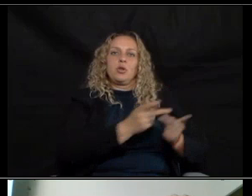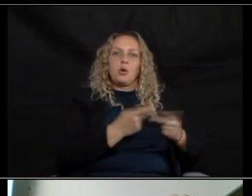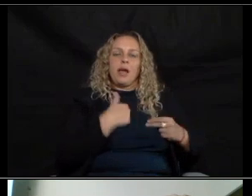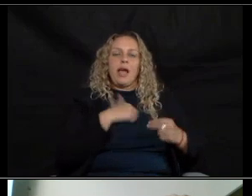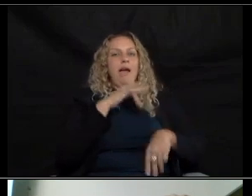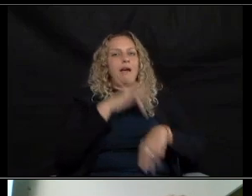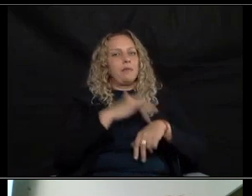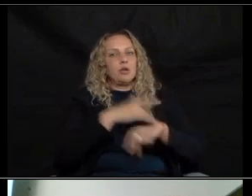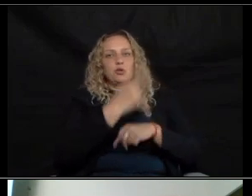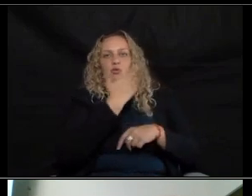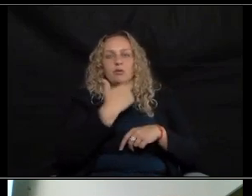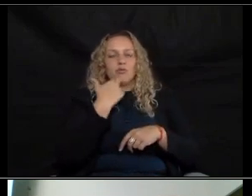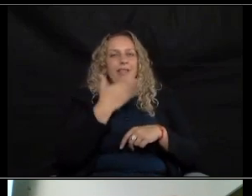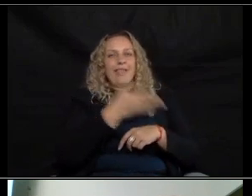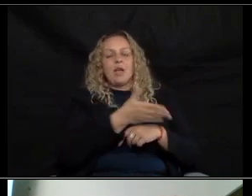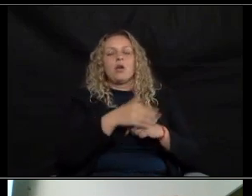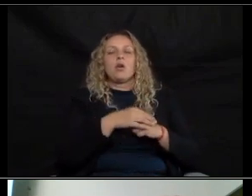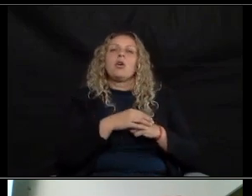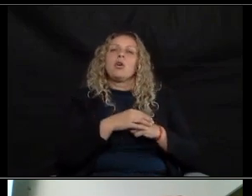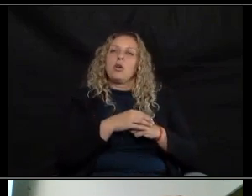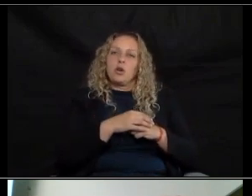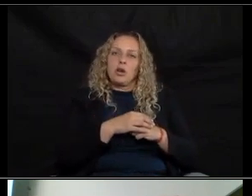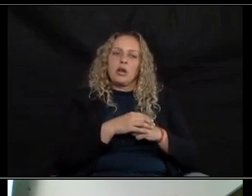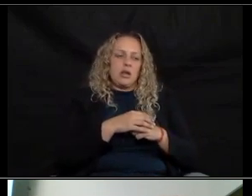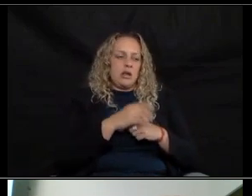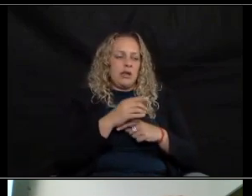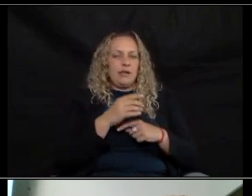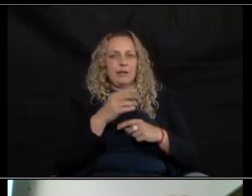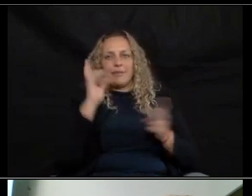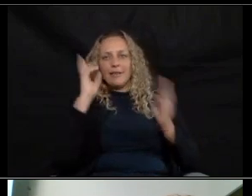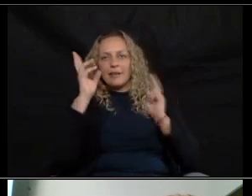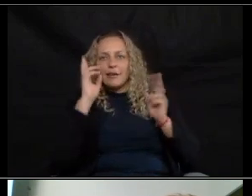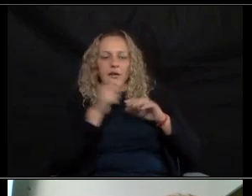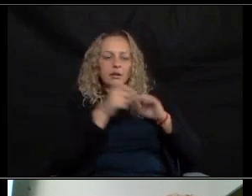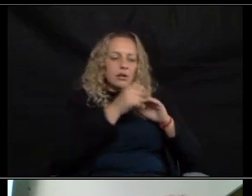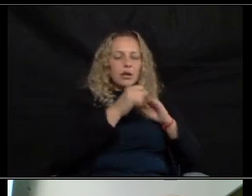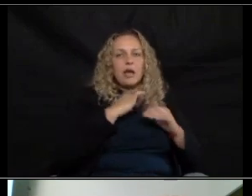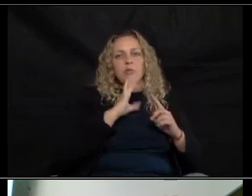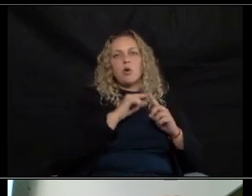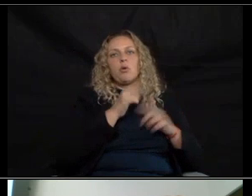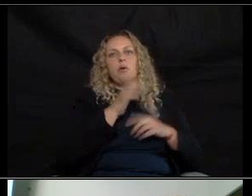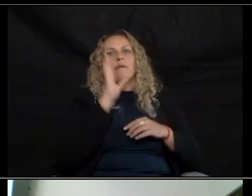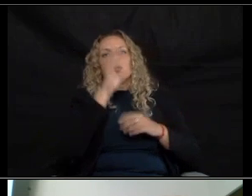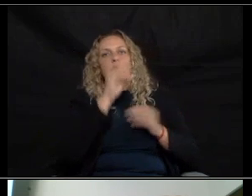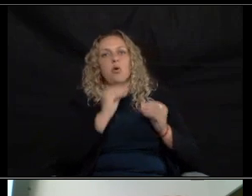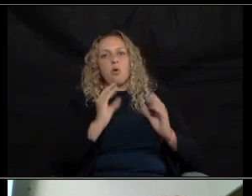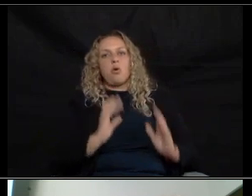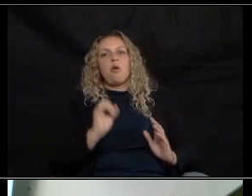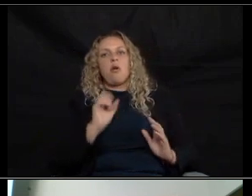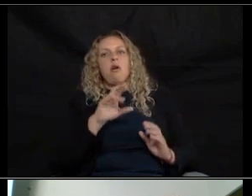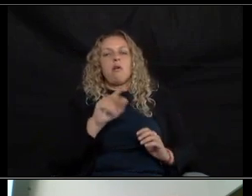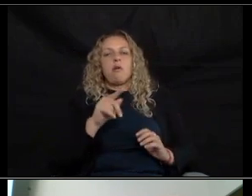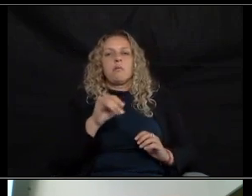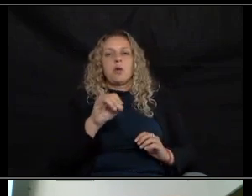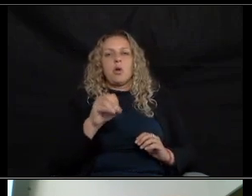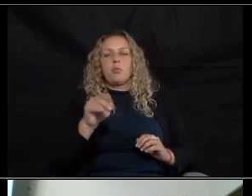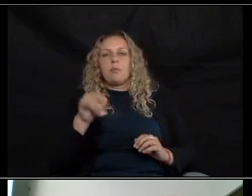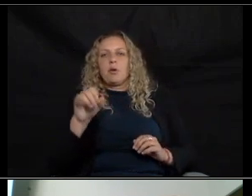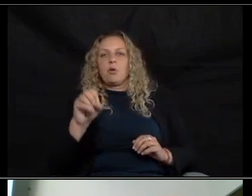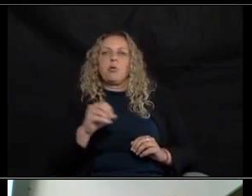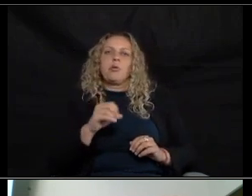the two restaurants, the nail and hair salon, spoke with the future owners of Pio Pio, and we're